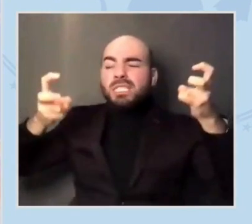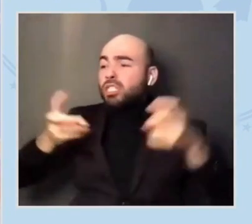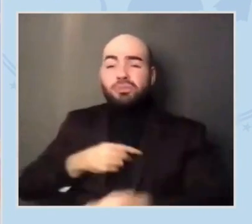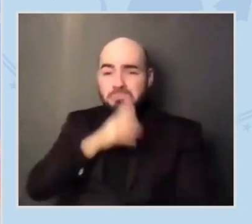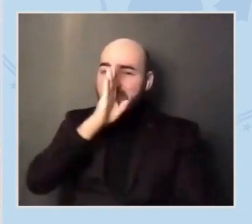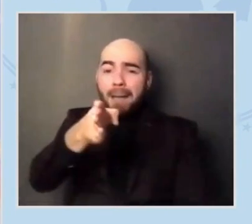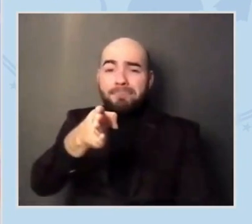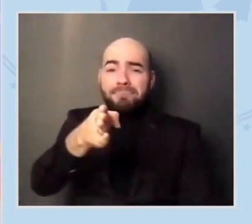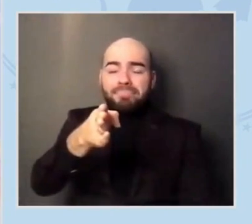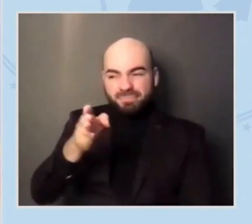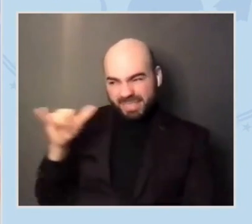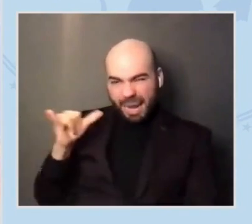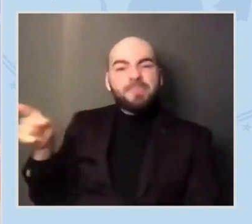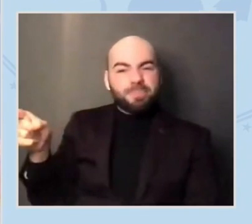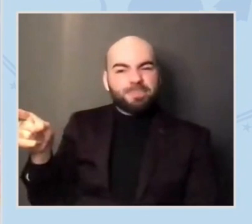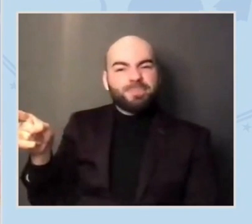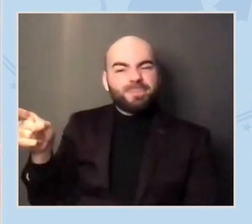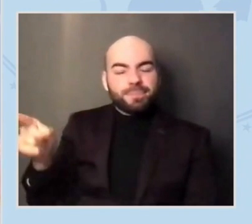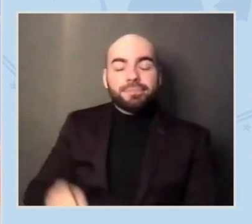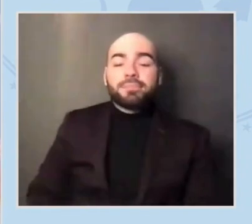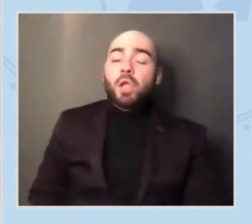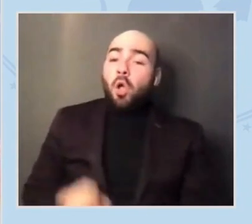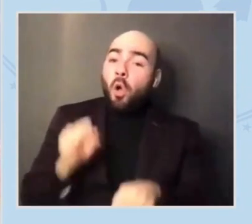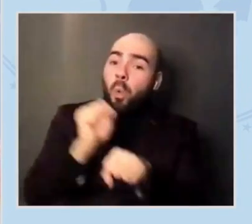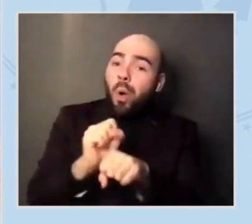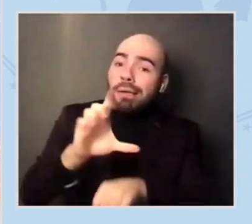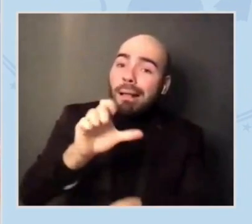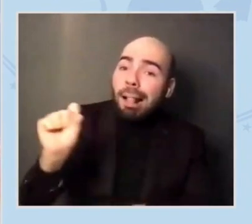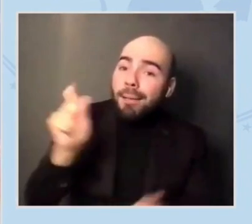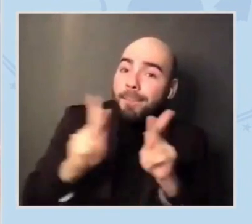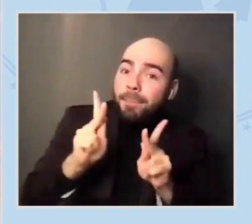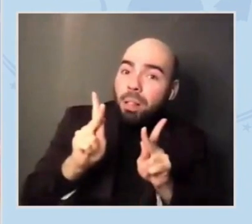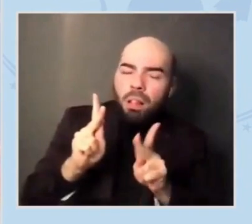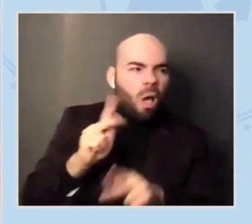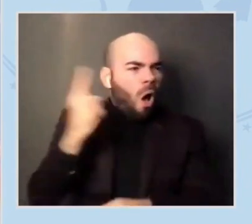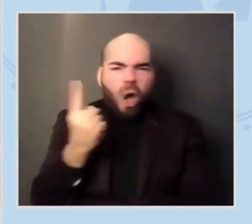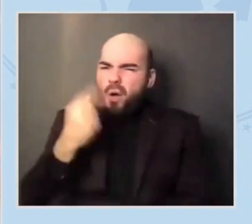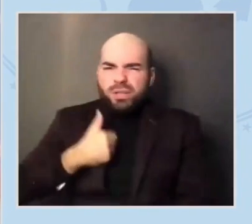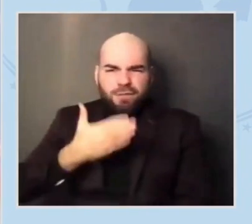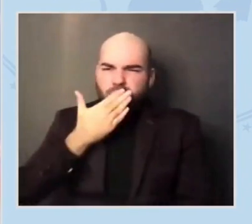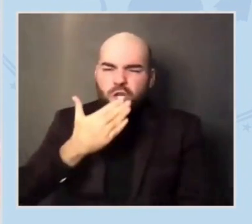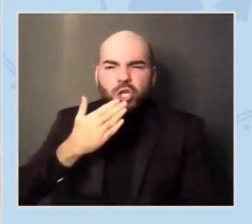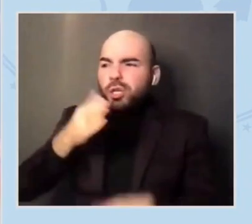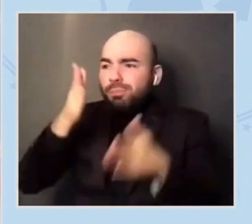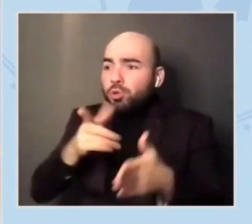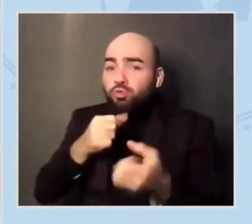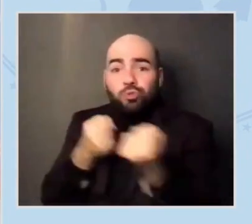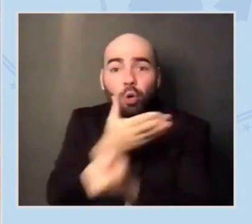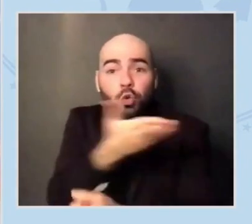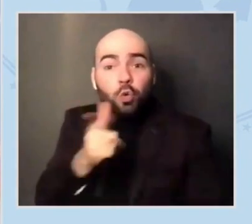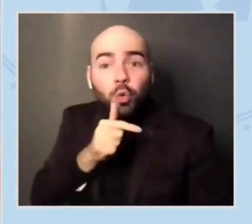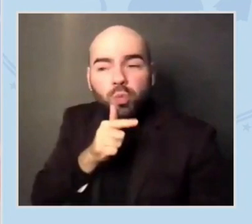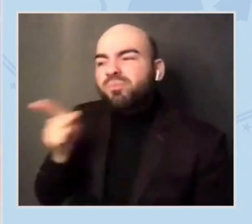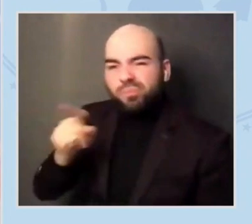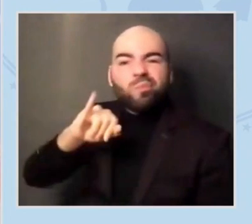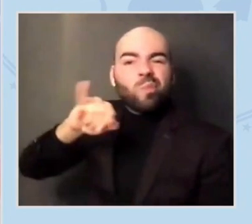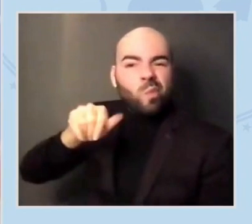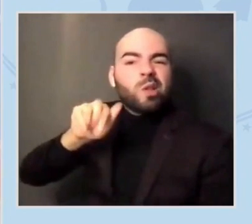will always have a voice with Jared in this council. As a member of the Council of Economic Advisors, I